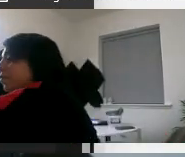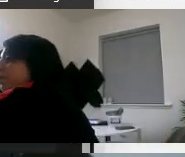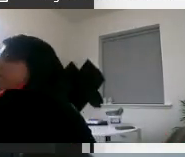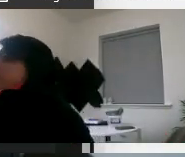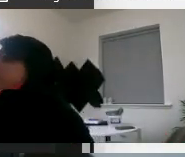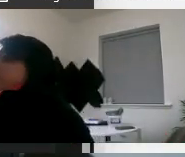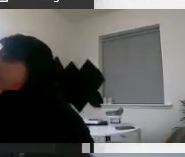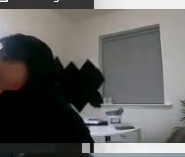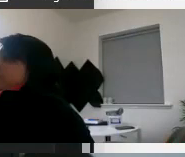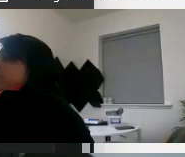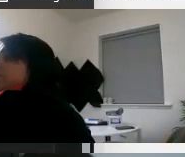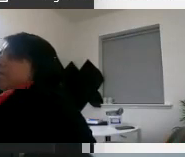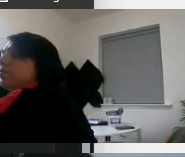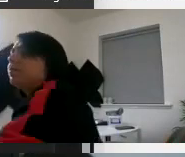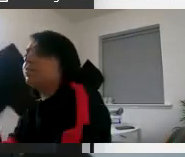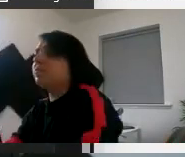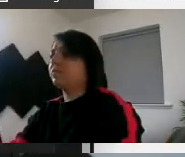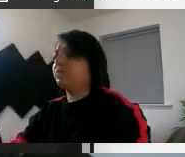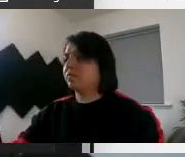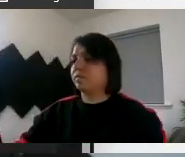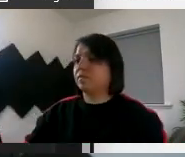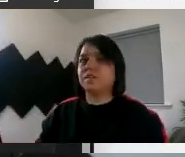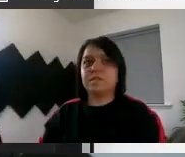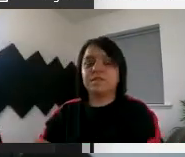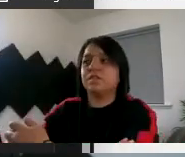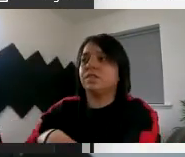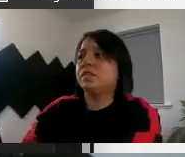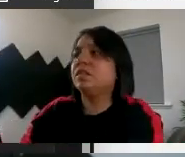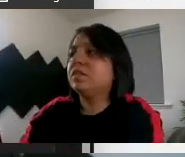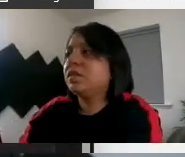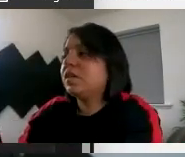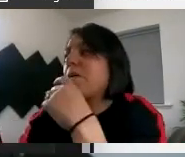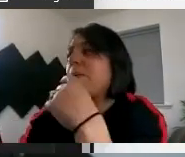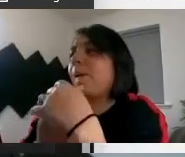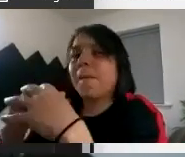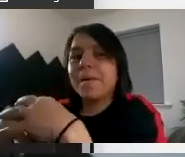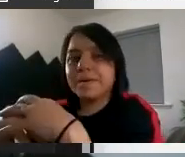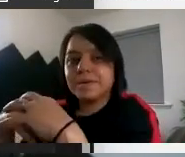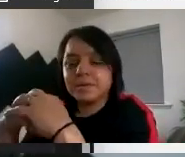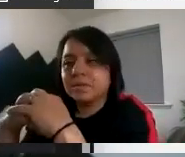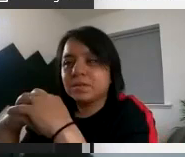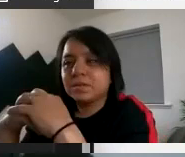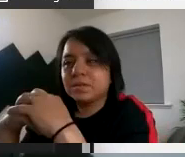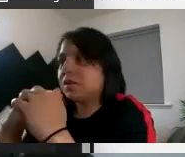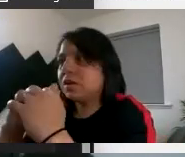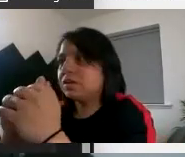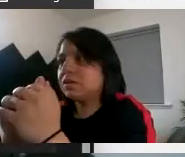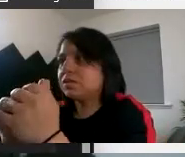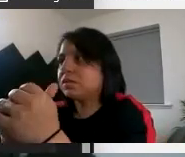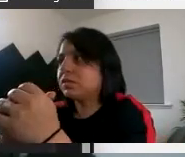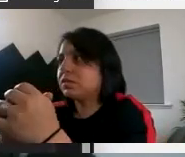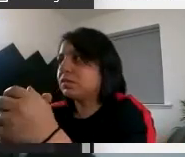Great communicator. As soon as you deviate from that and you go into London speech, for example, then you lose a little bit of the